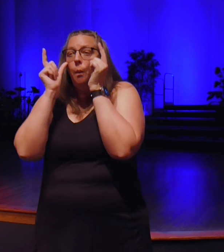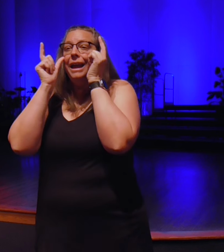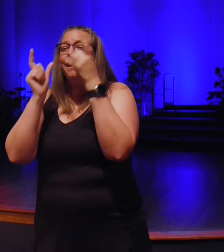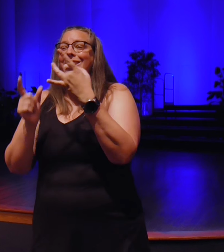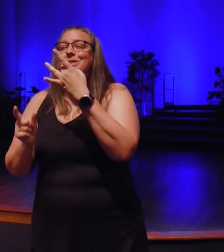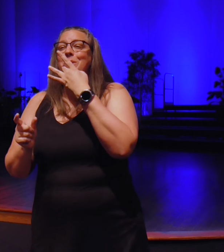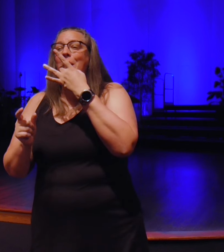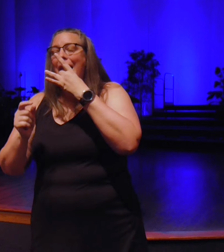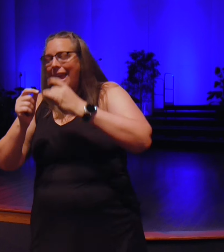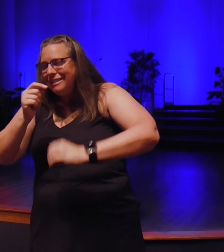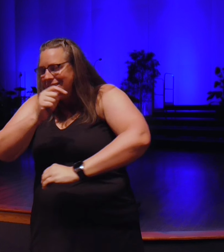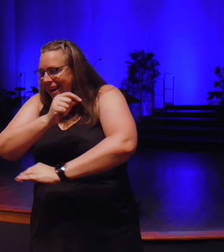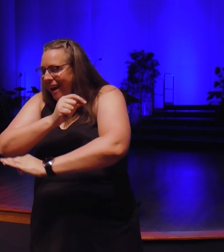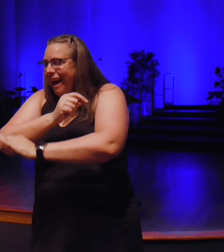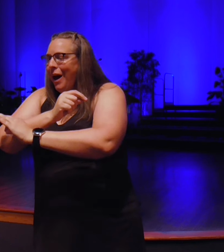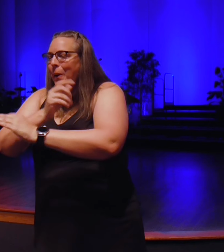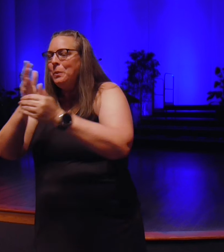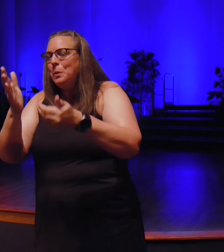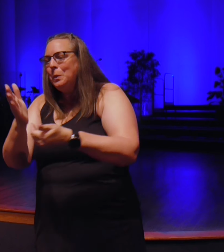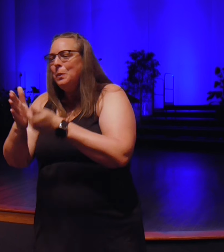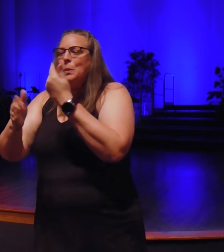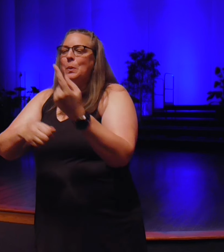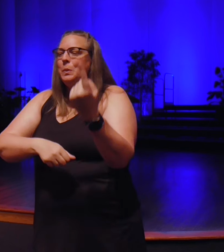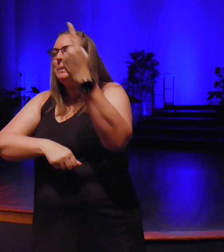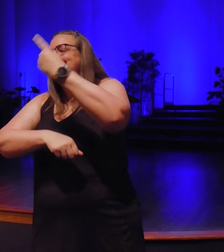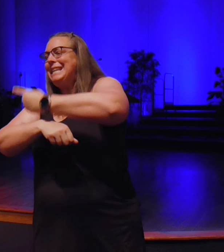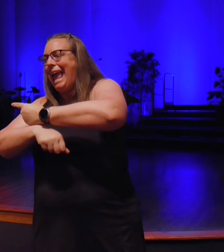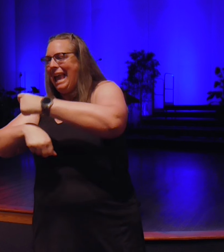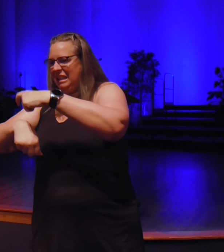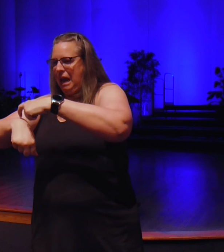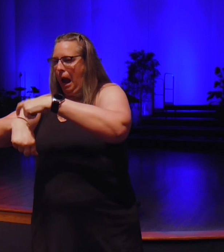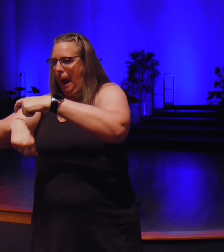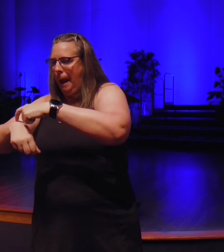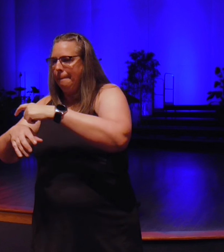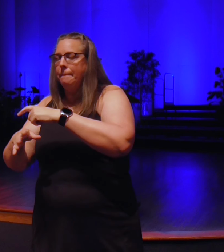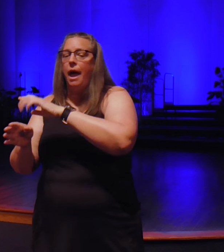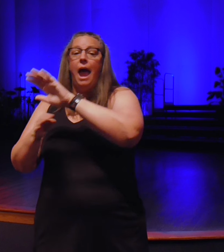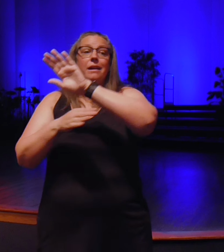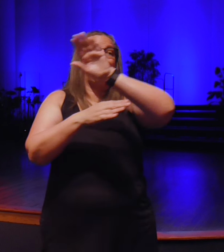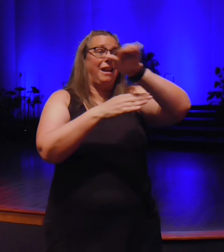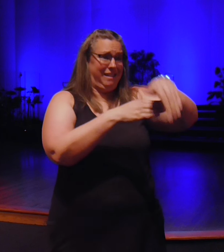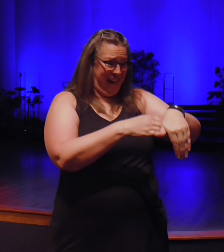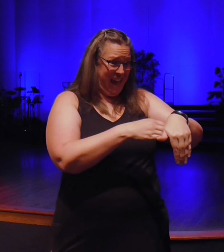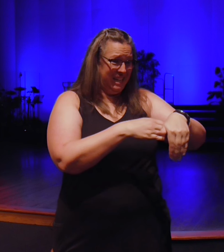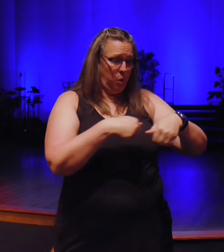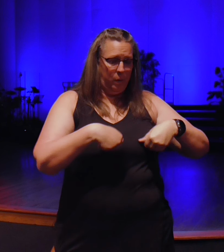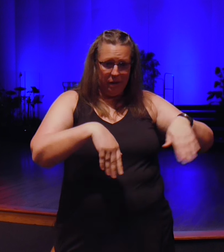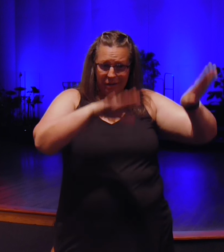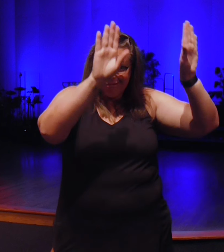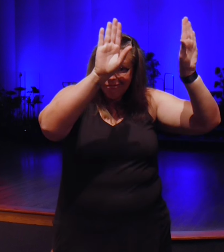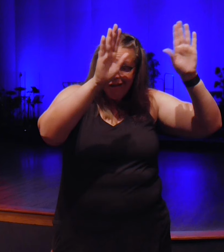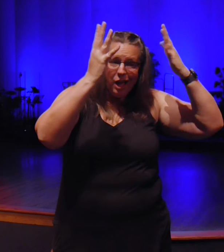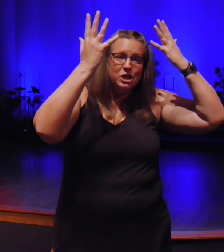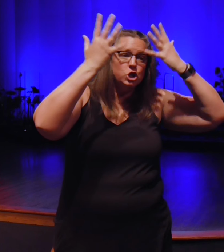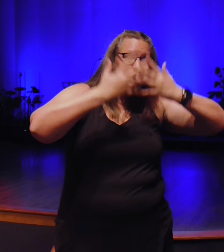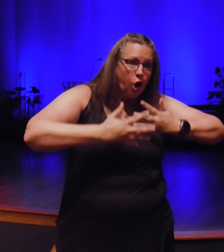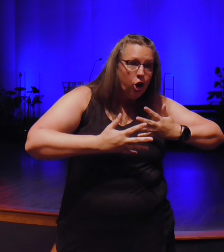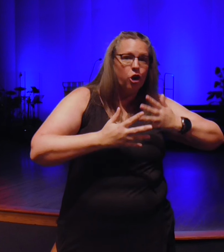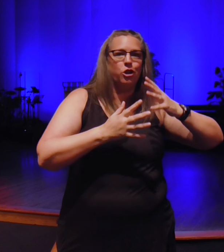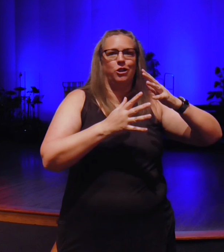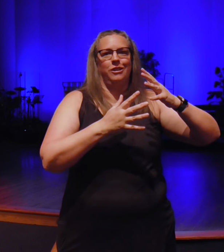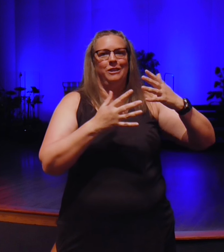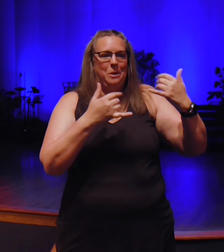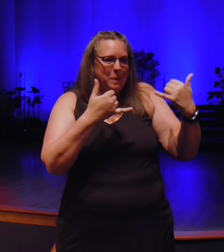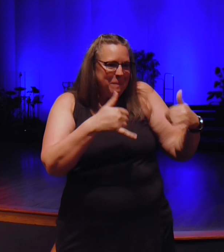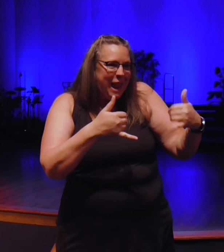to a new day in the world of time. Each night we surrender to the dark to be taken to play in the world of